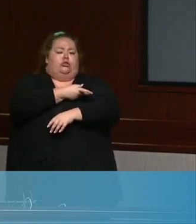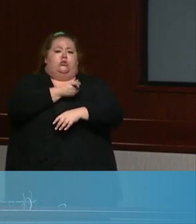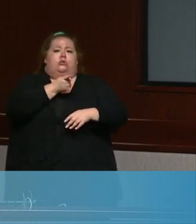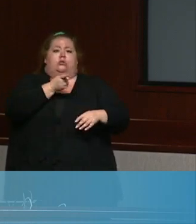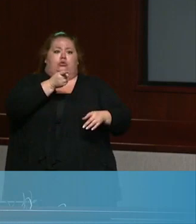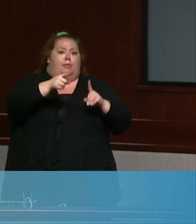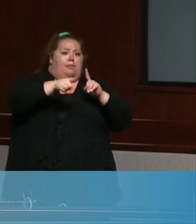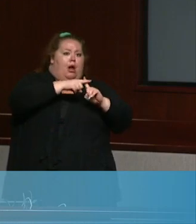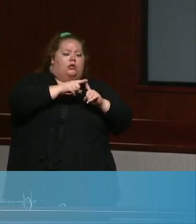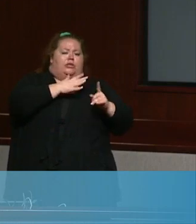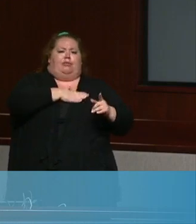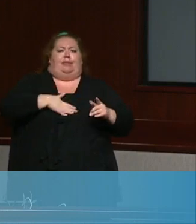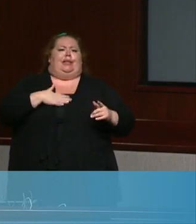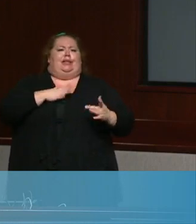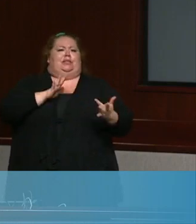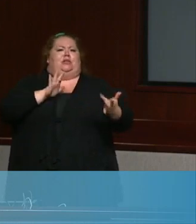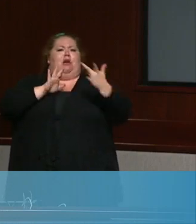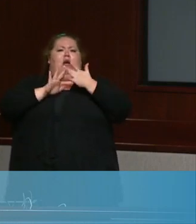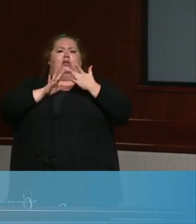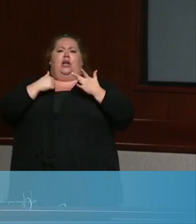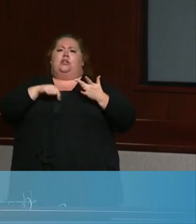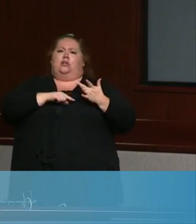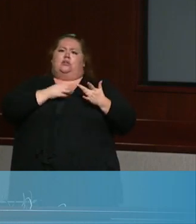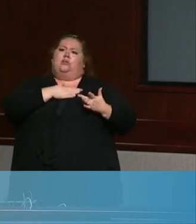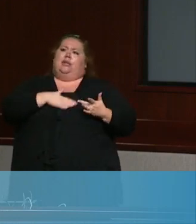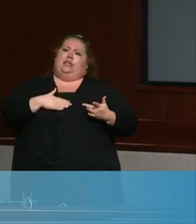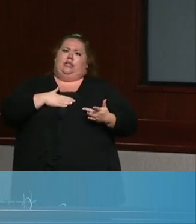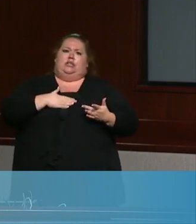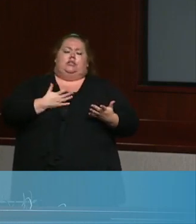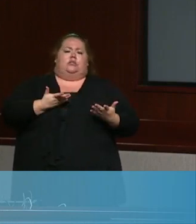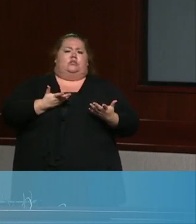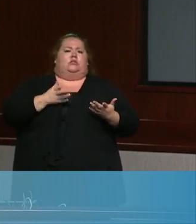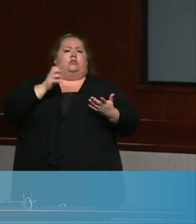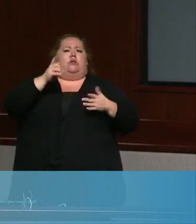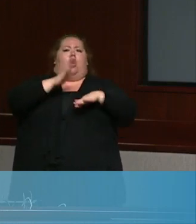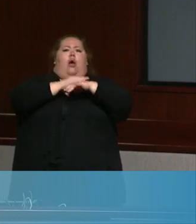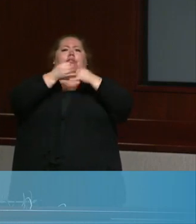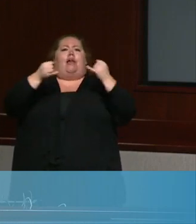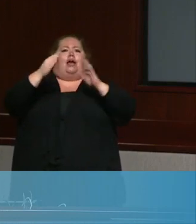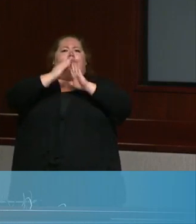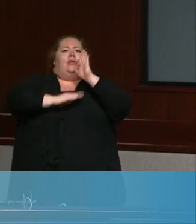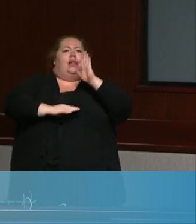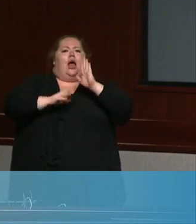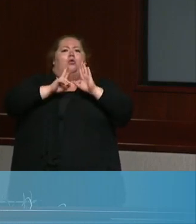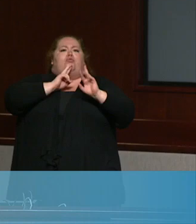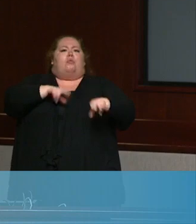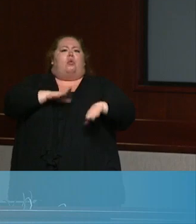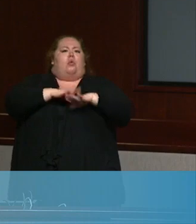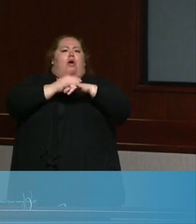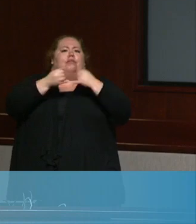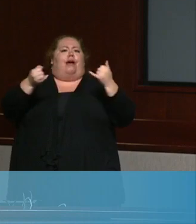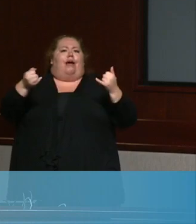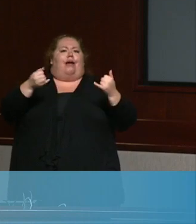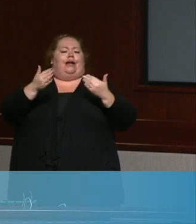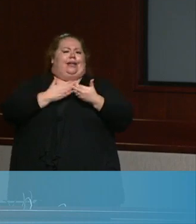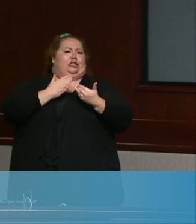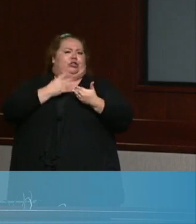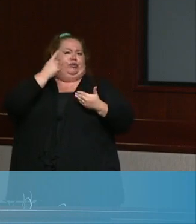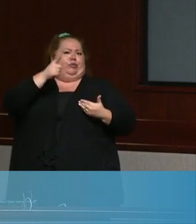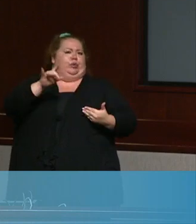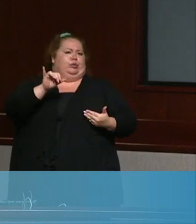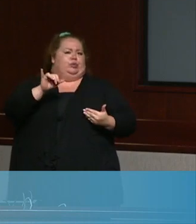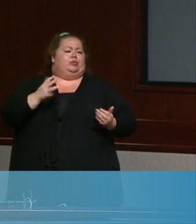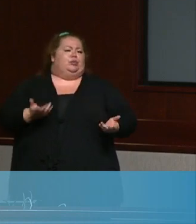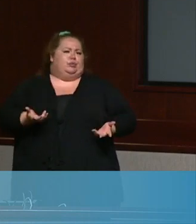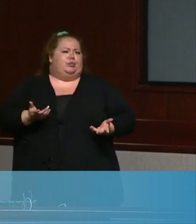to reach out to us at the Public Health Department, to go online to fill out the case report form that we've put online to make it a little bit more convenient and a little